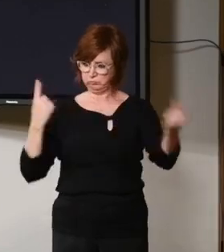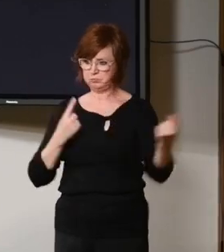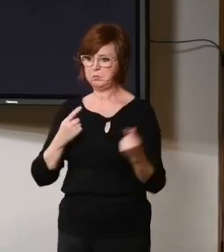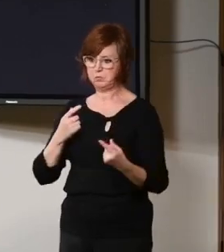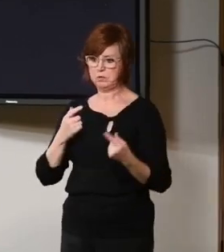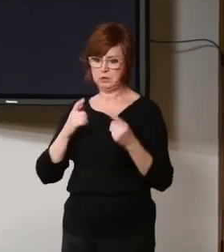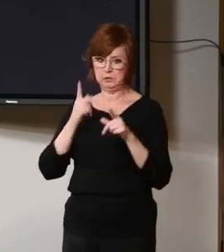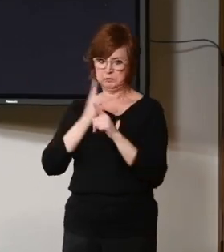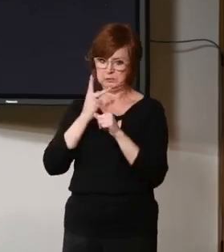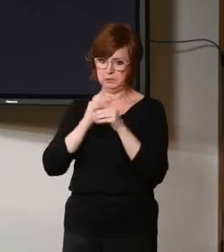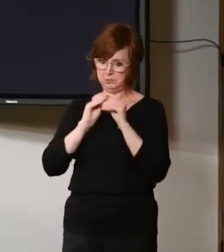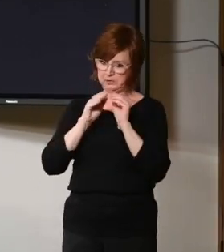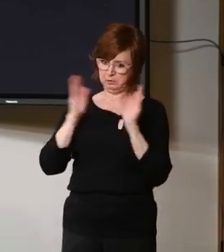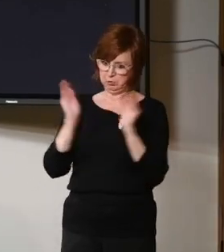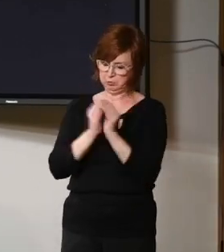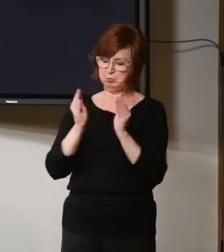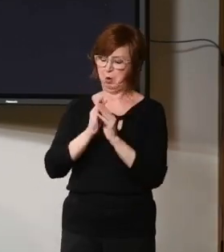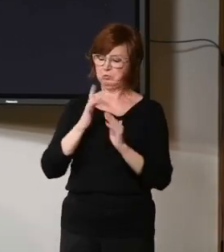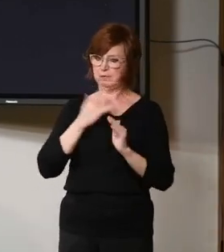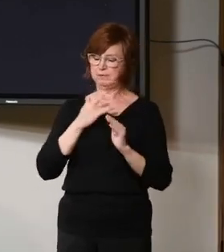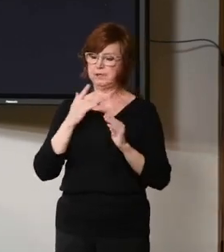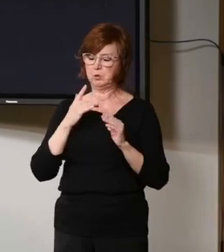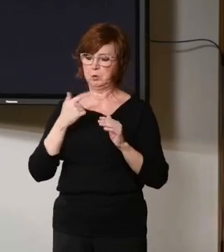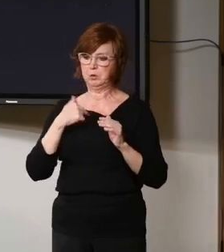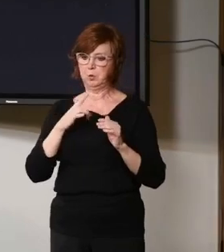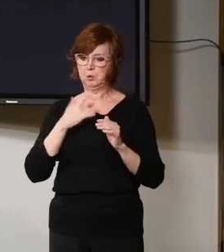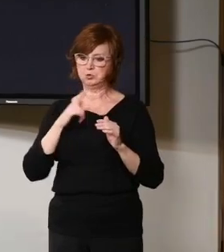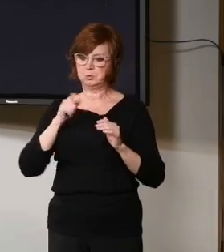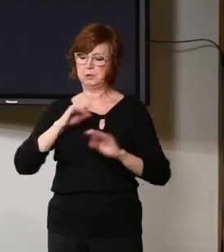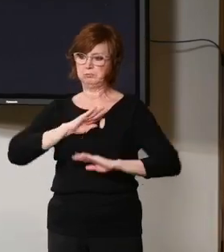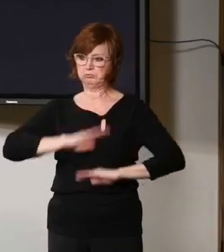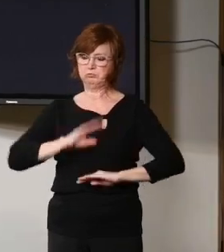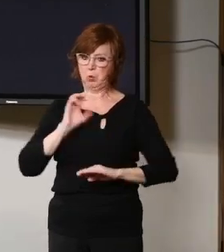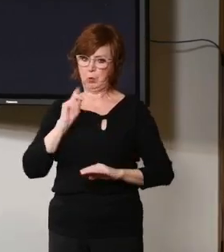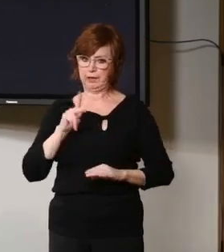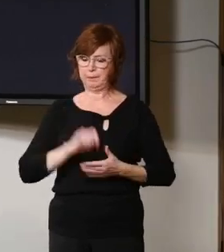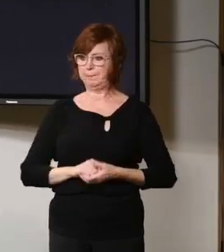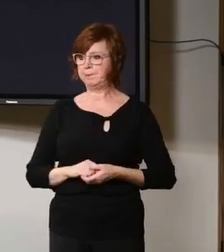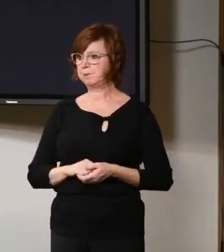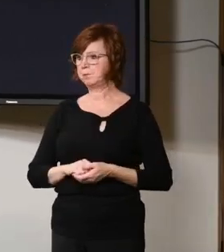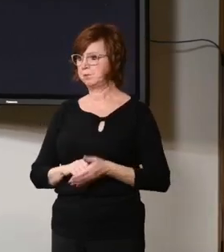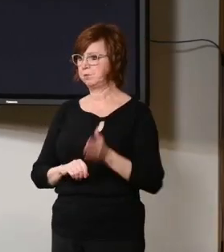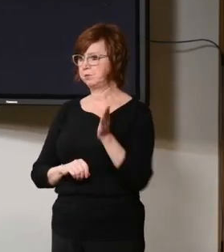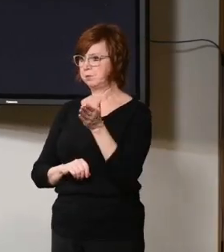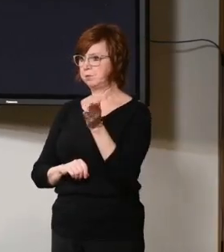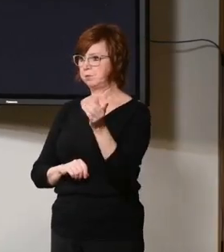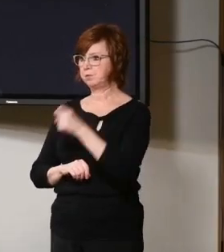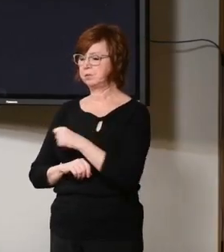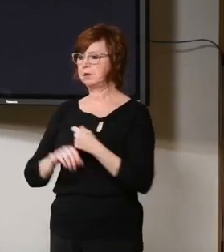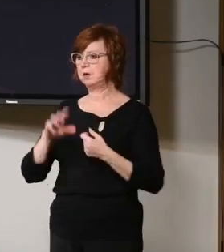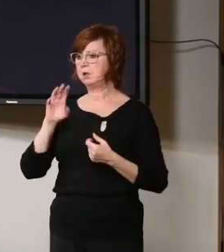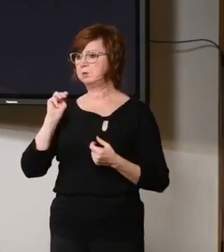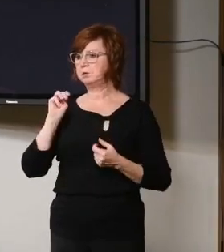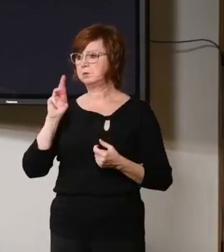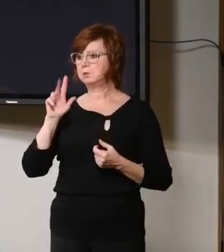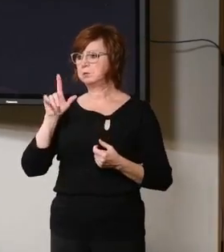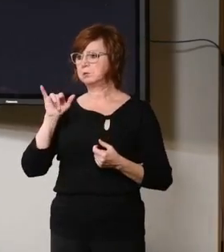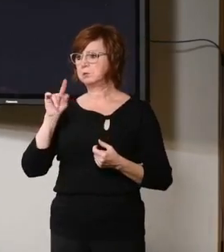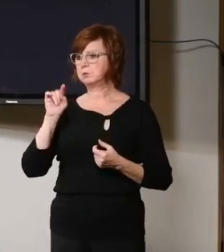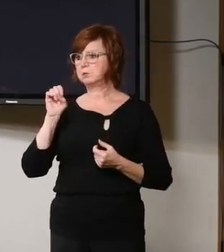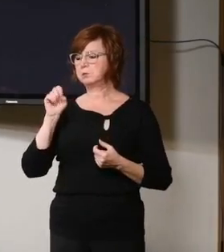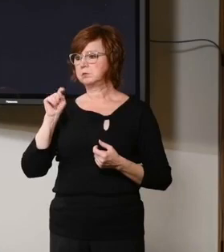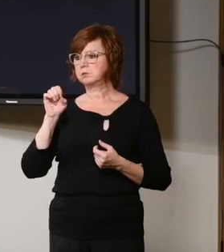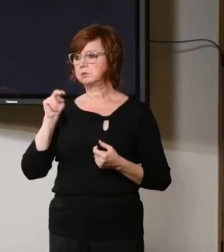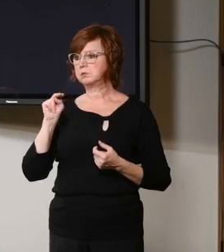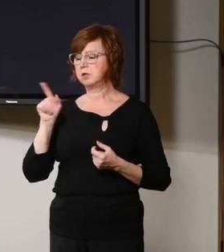stead. Steph? Mr. Livingstone, I just want to be clear. Do you believe that some of the